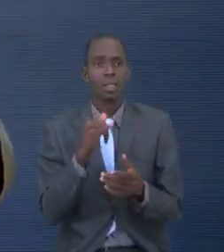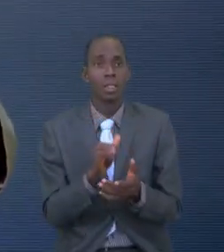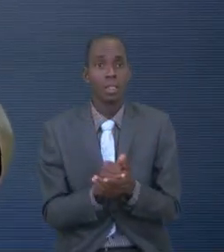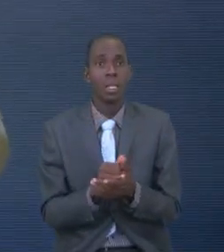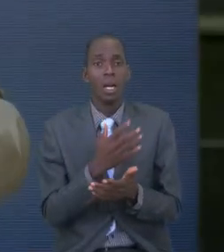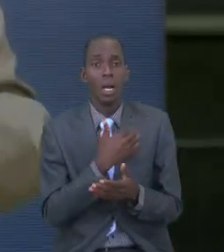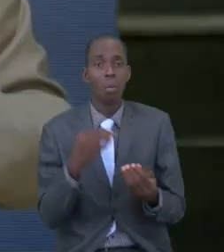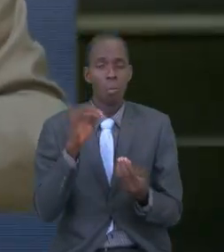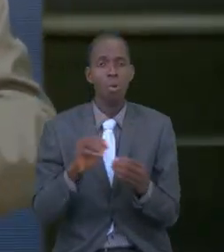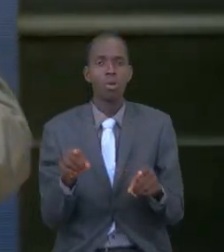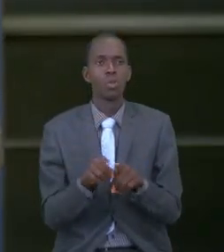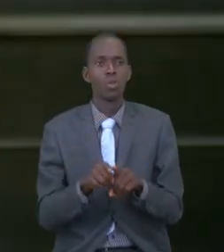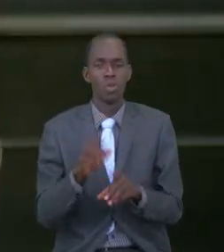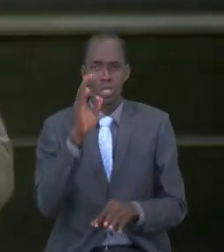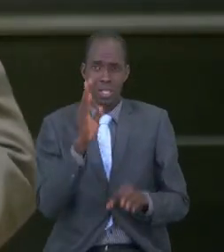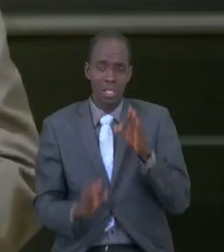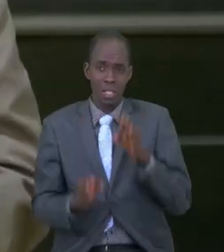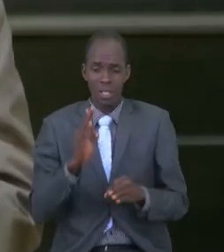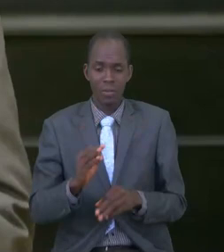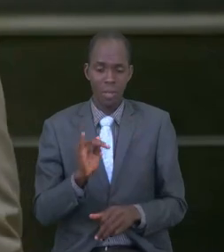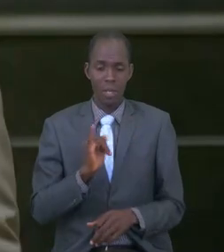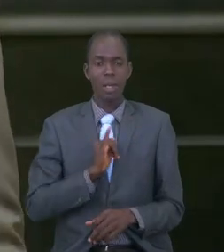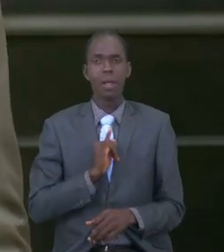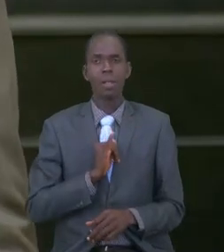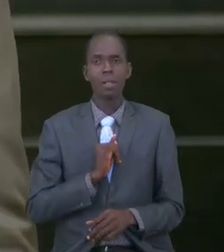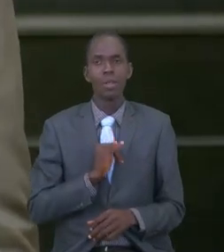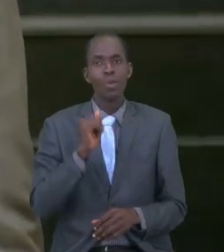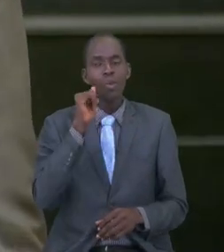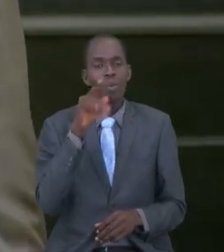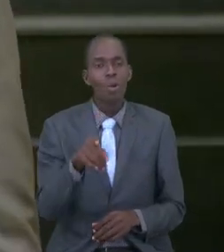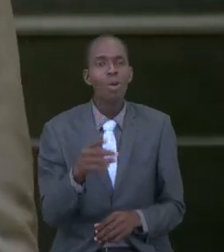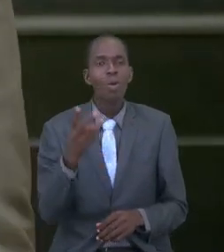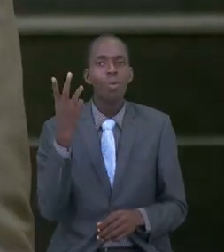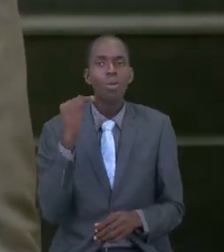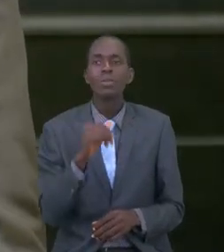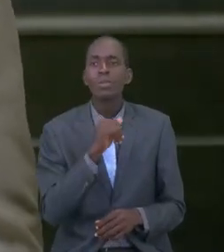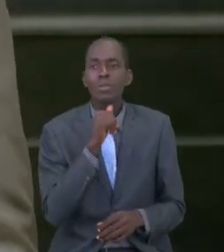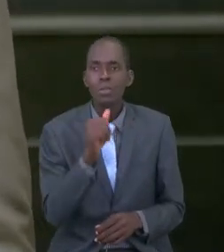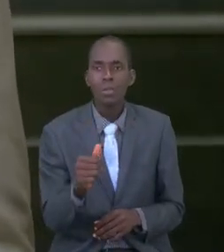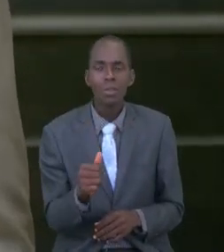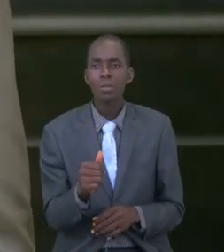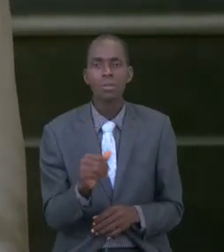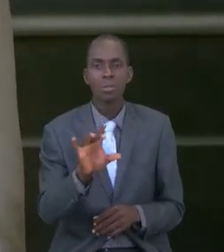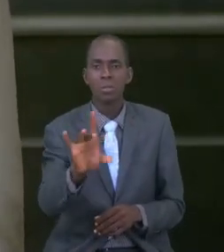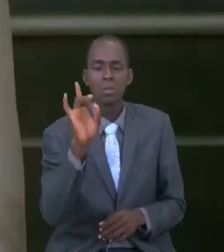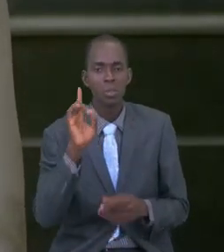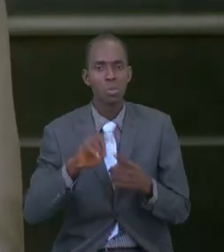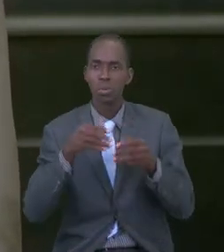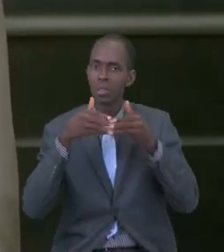I, she wasn't voted in to lead or rule the